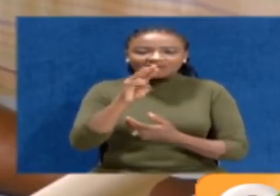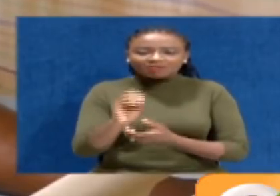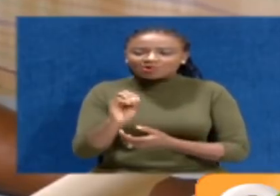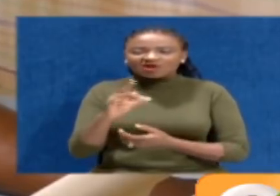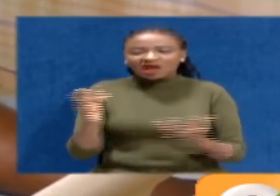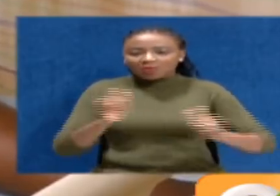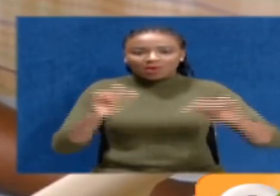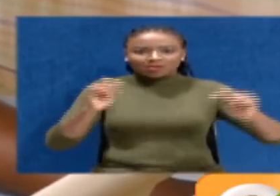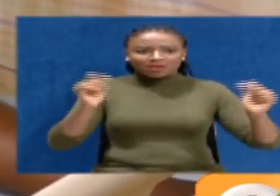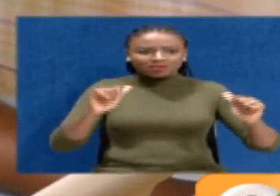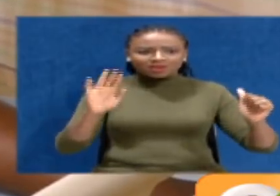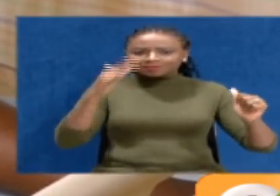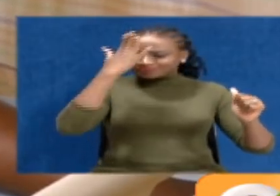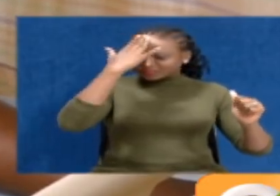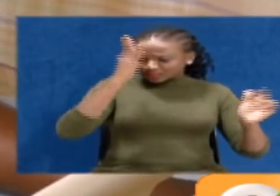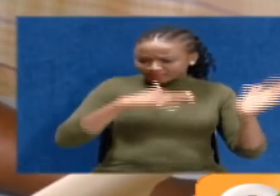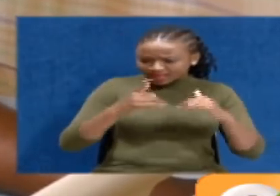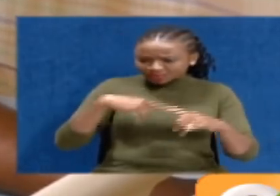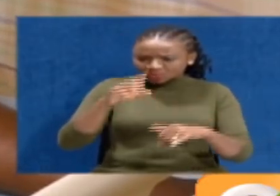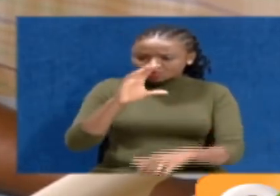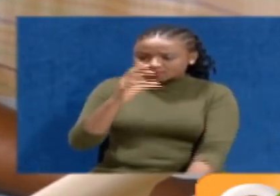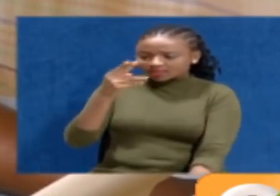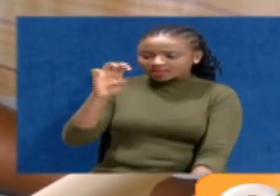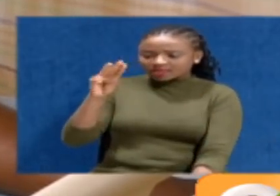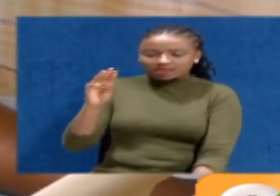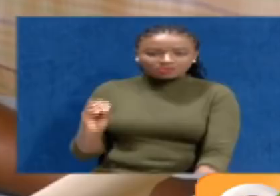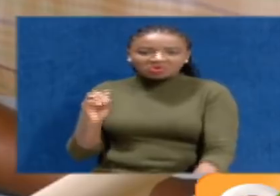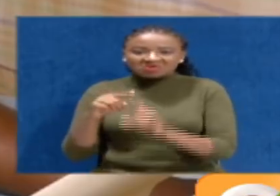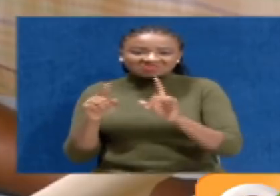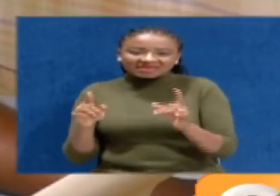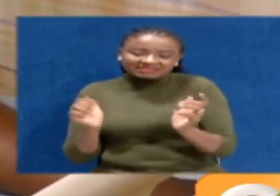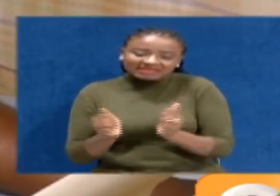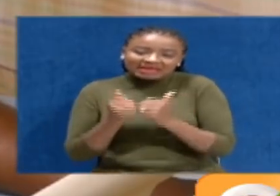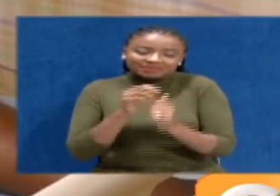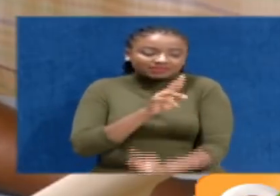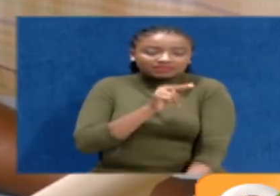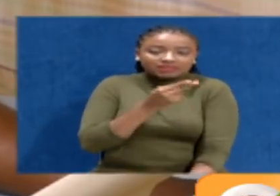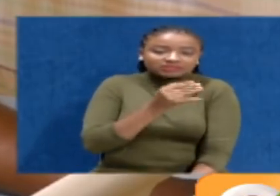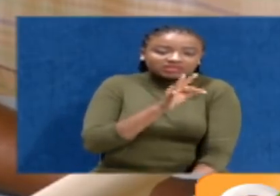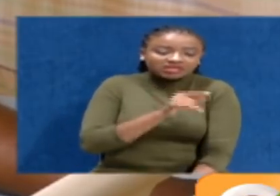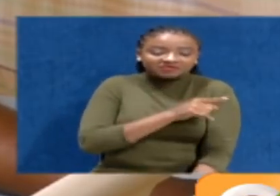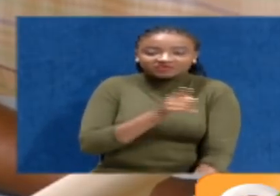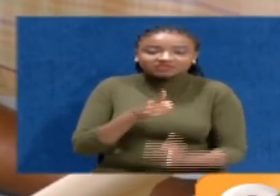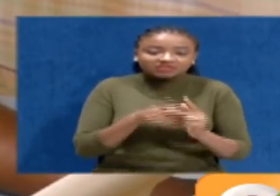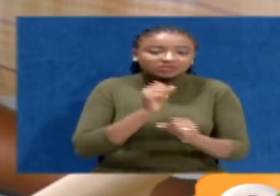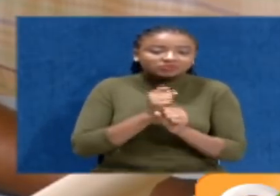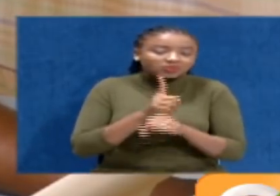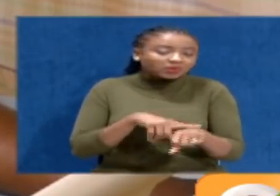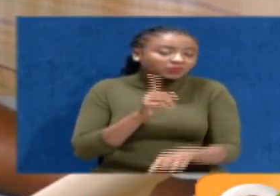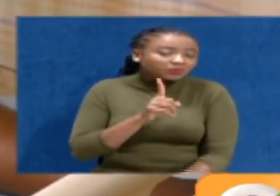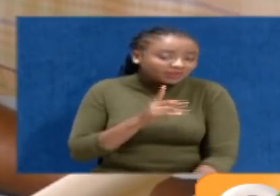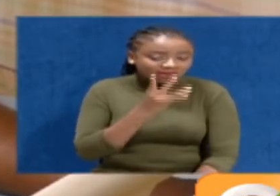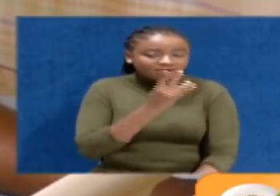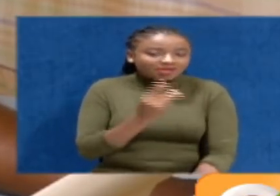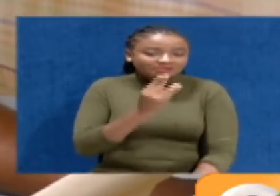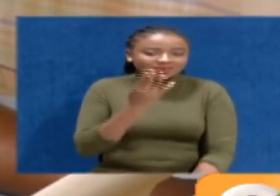is that on Monday I was supposed to go to chemo, but unfortunately my NHIF will be active on April because I